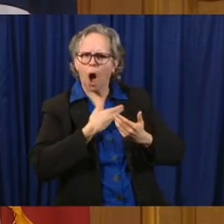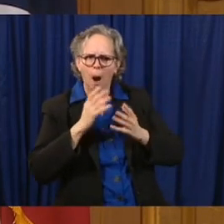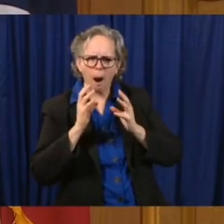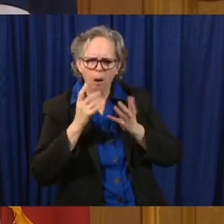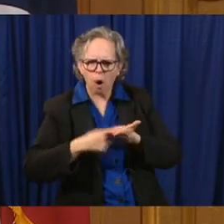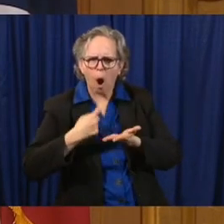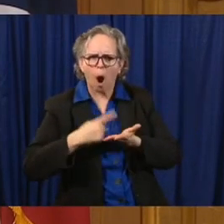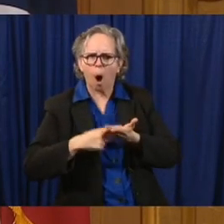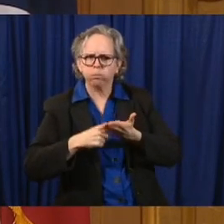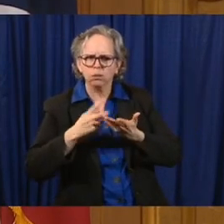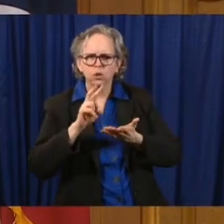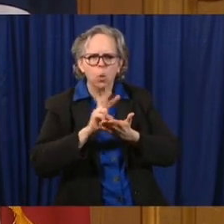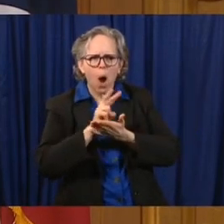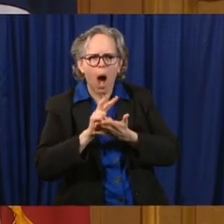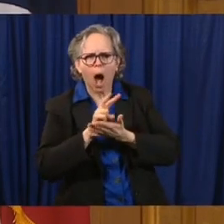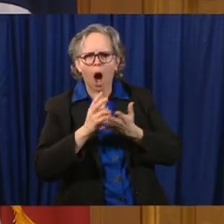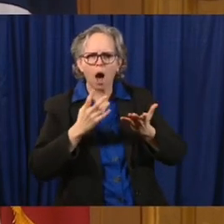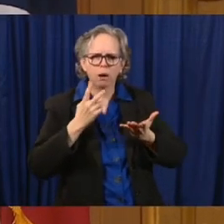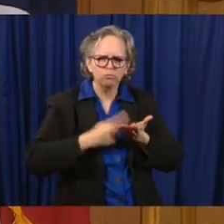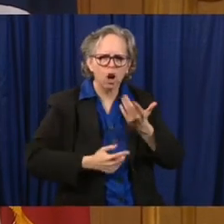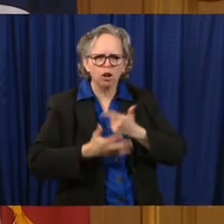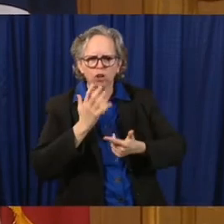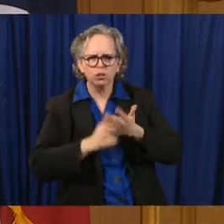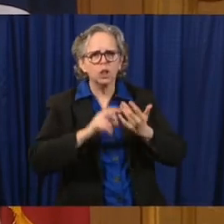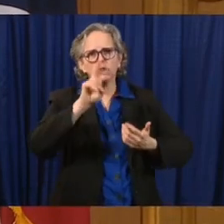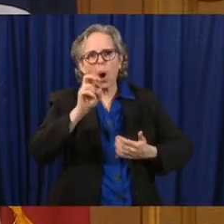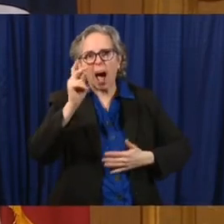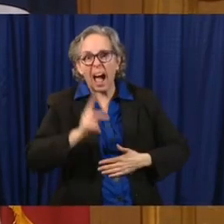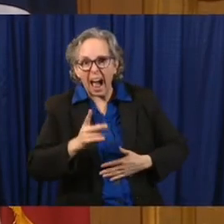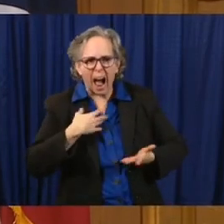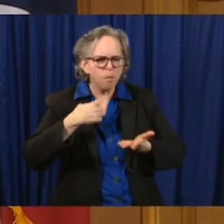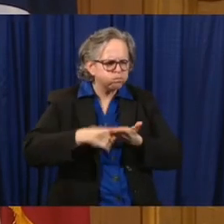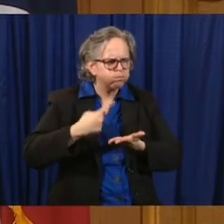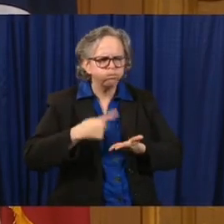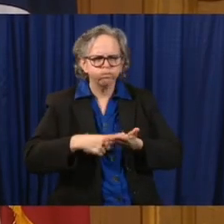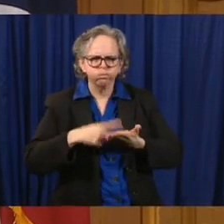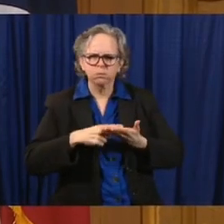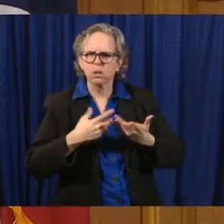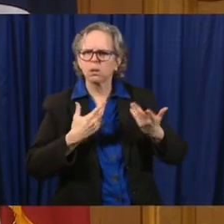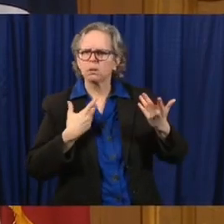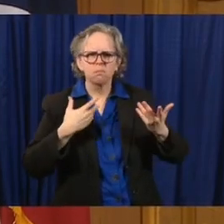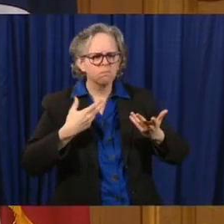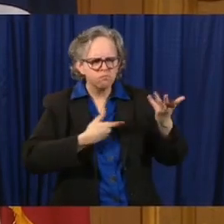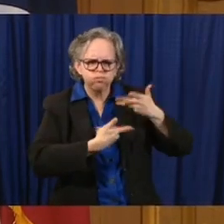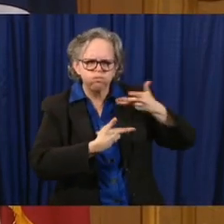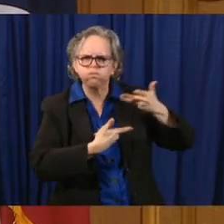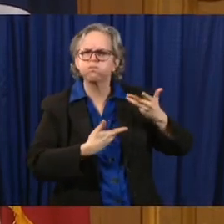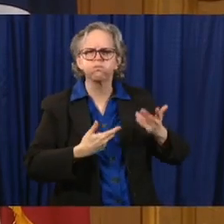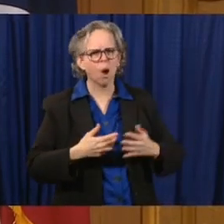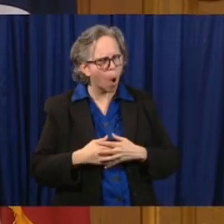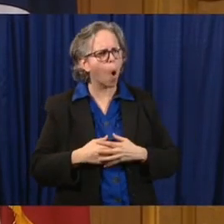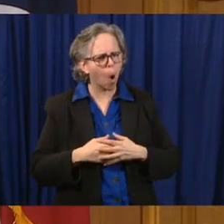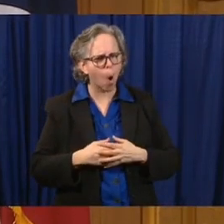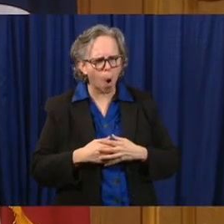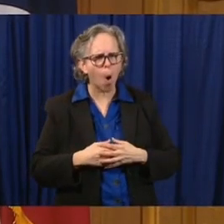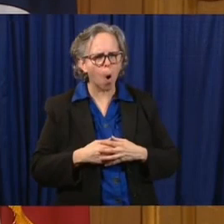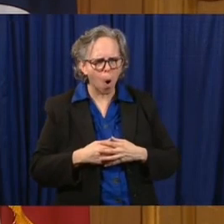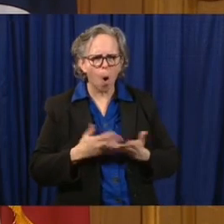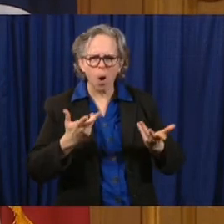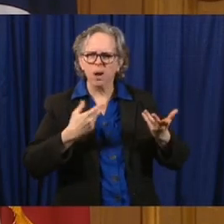ideas. I know the public doesn't see that. You don't see what's going on behind the scenes,